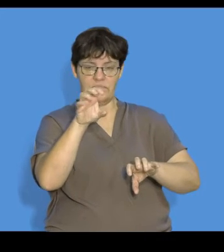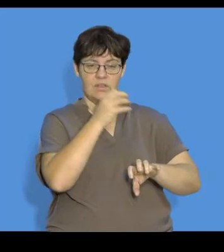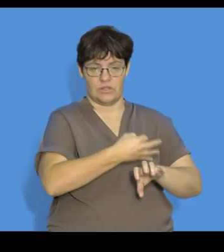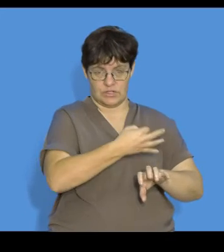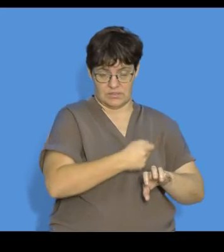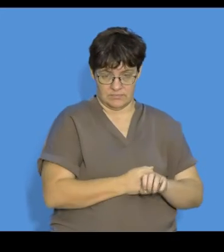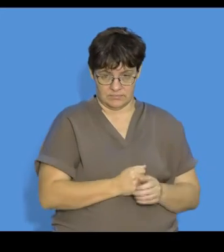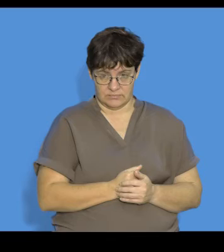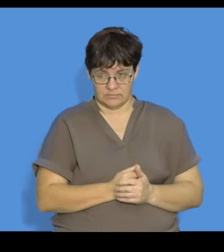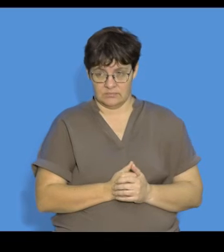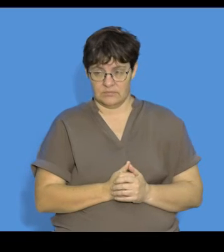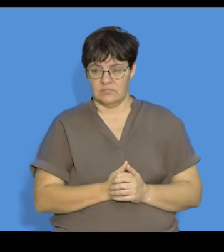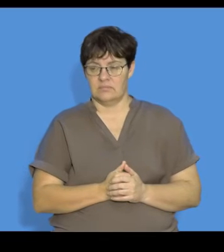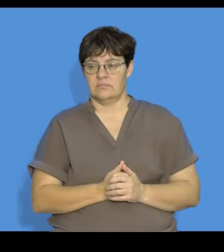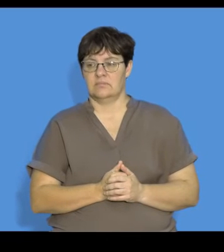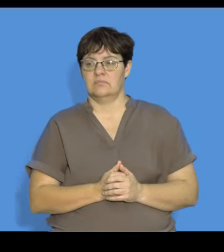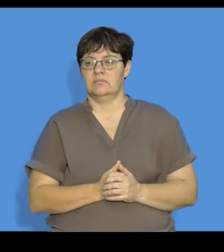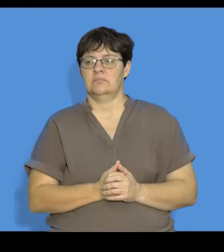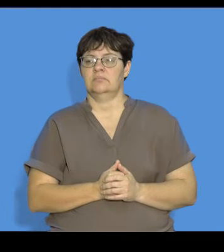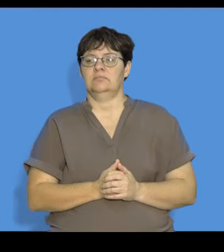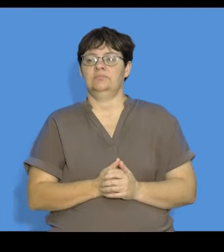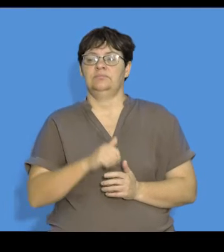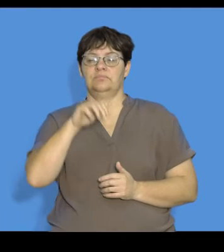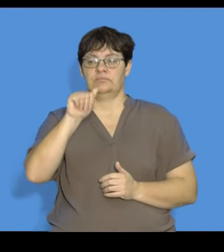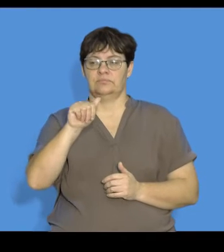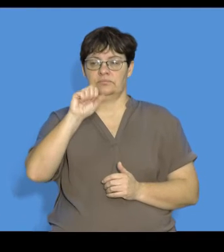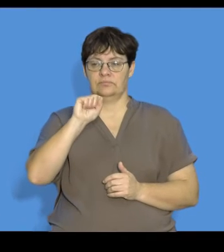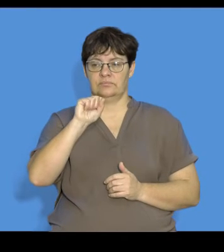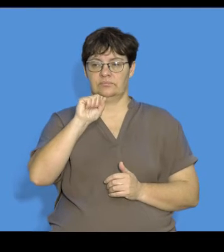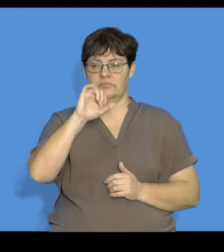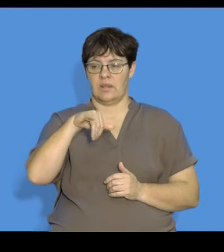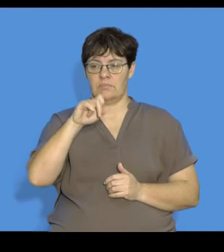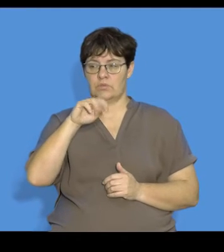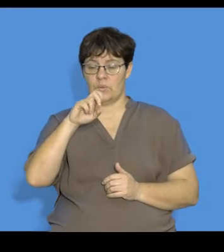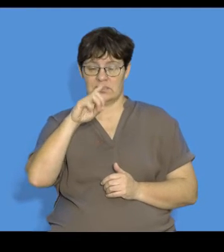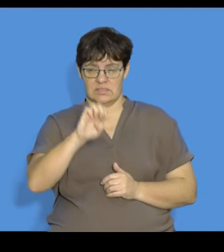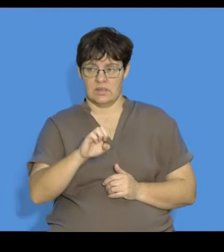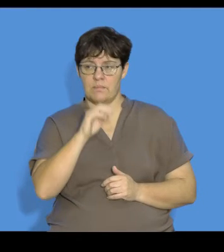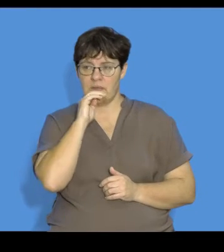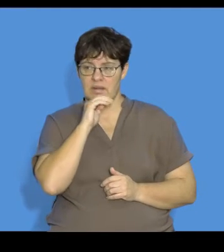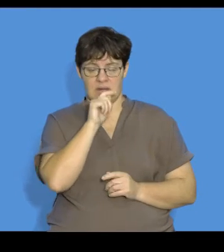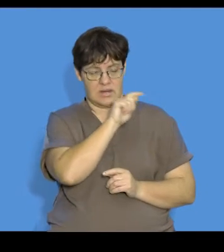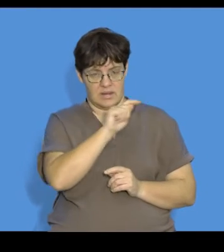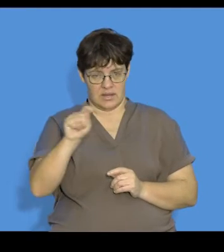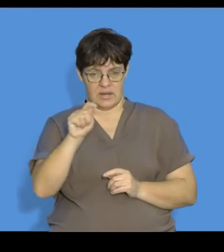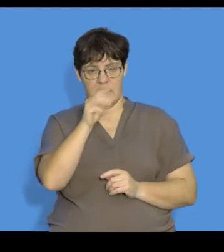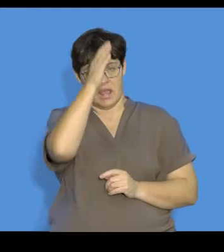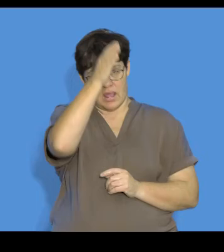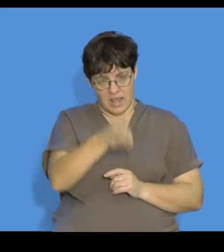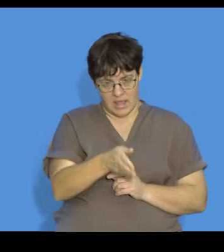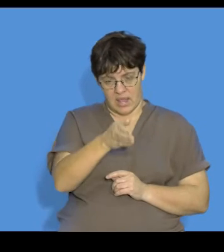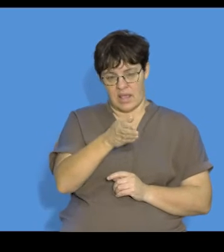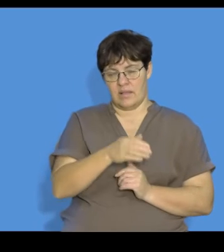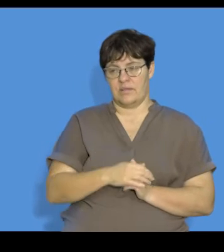the third quadrant. Our asymptotes were the axis of the y-axis and